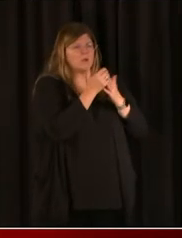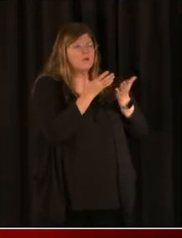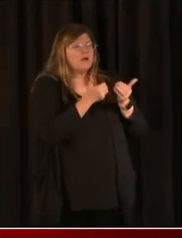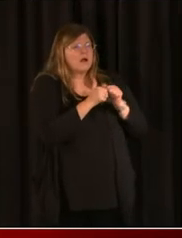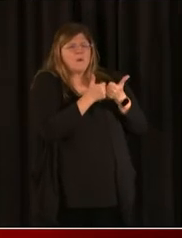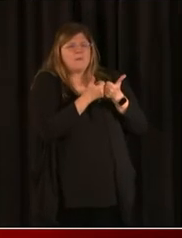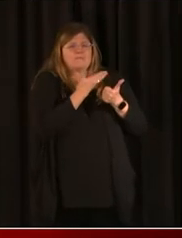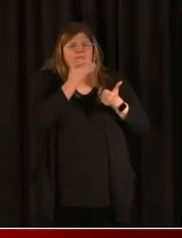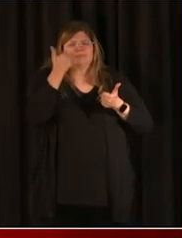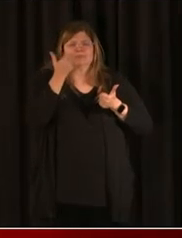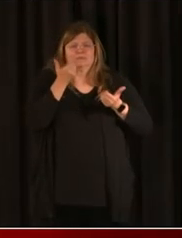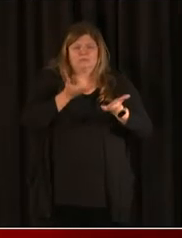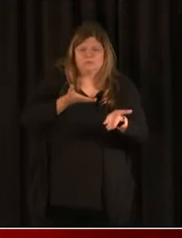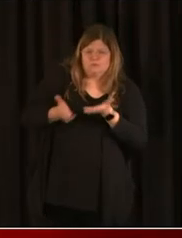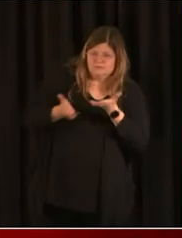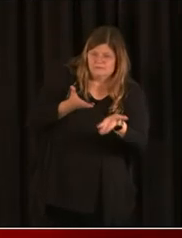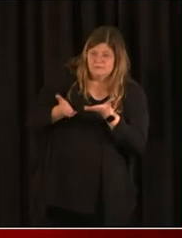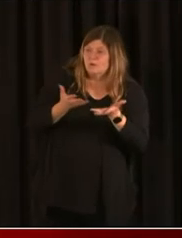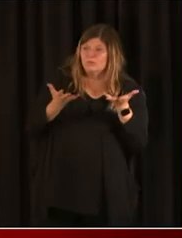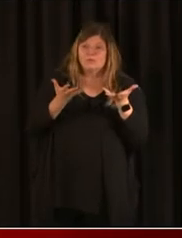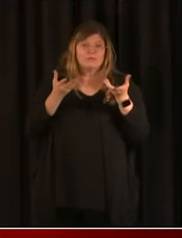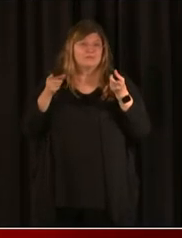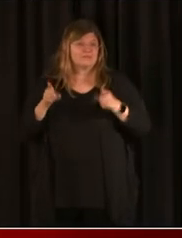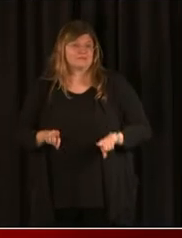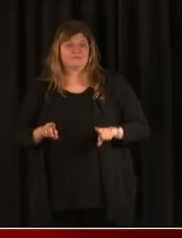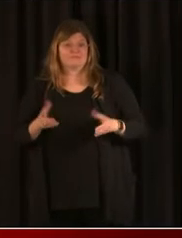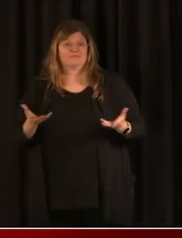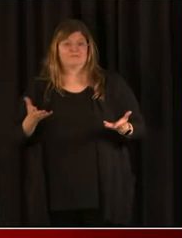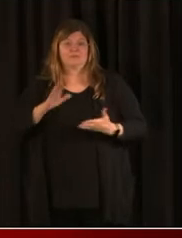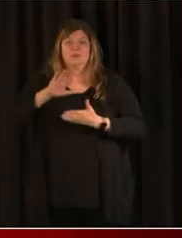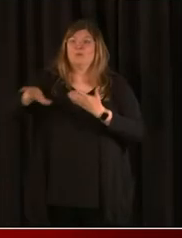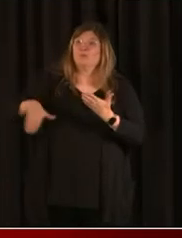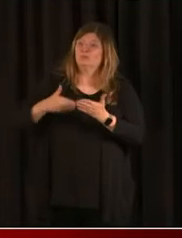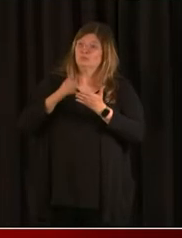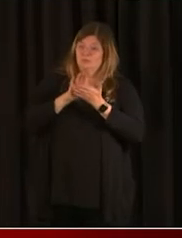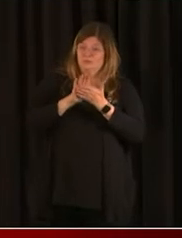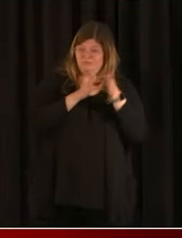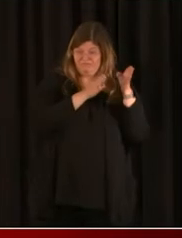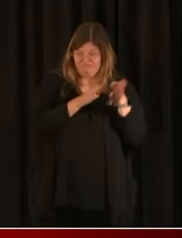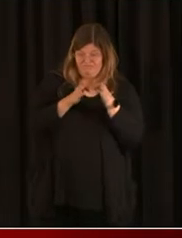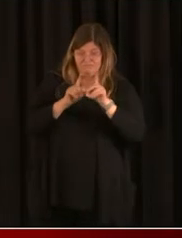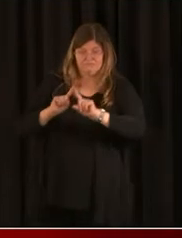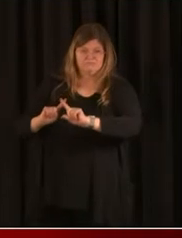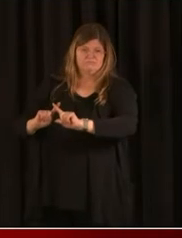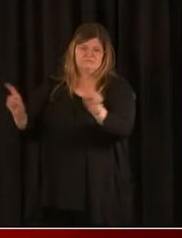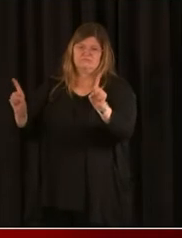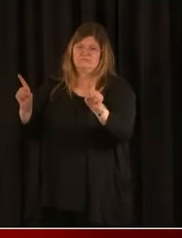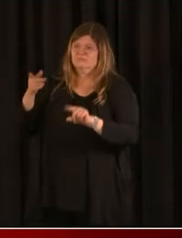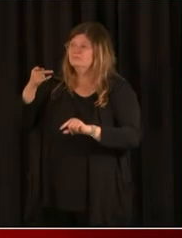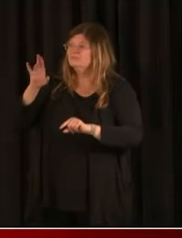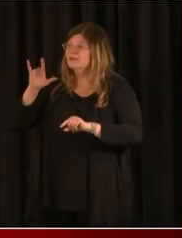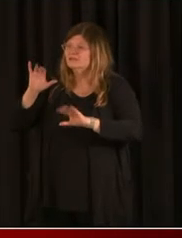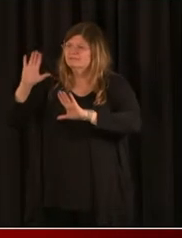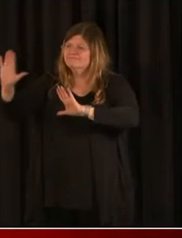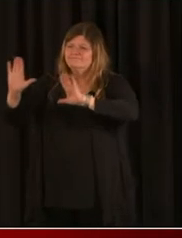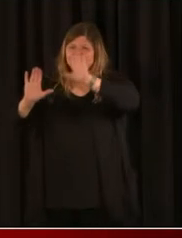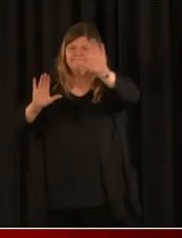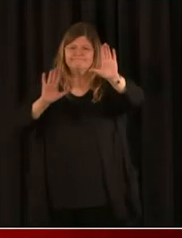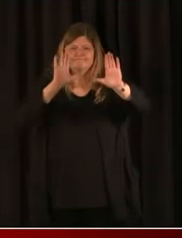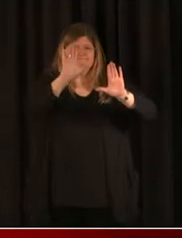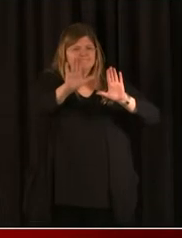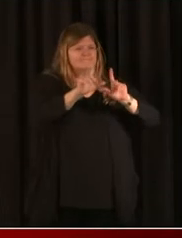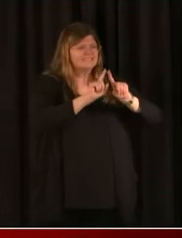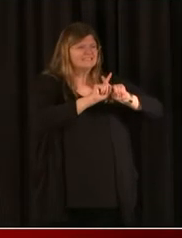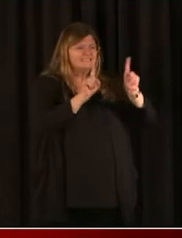populations. And the result of that work, all of the school plans look very different. We have various models that are being